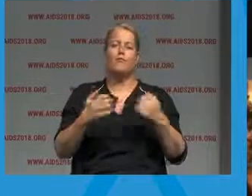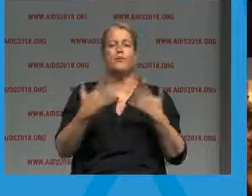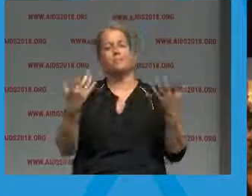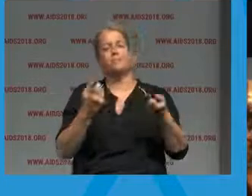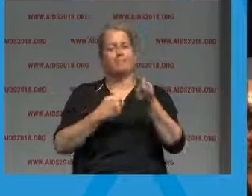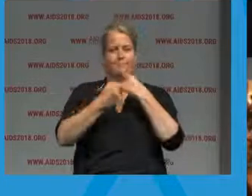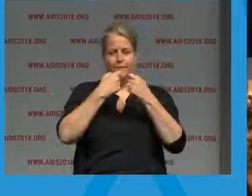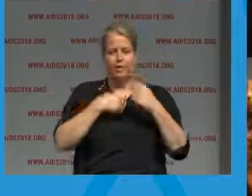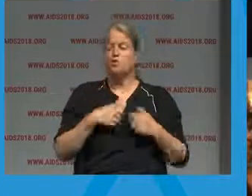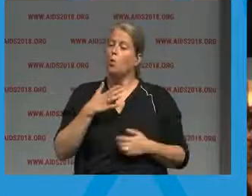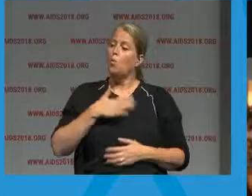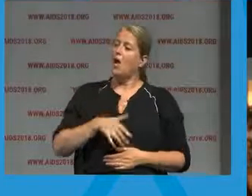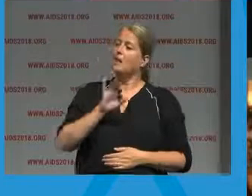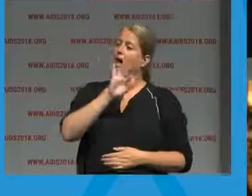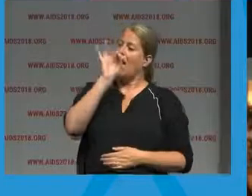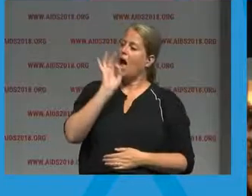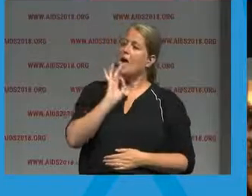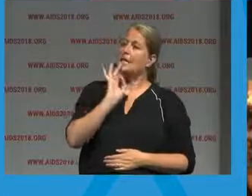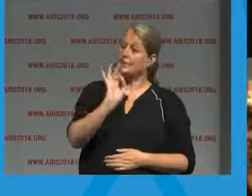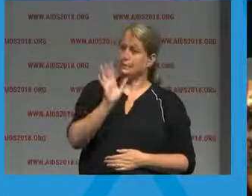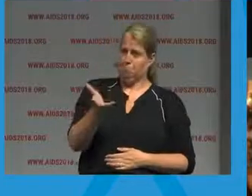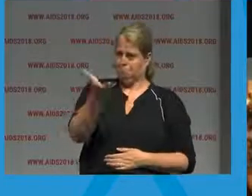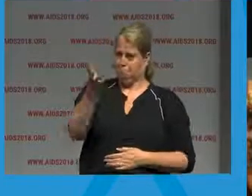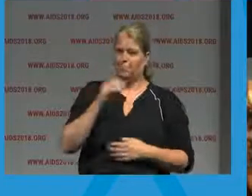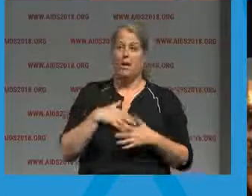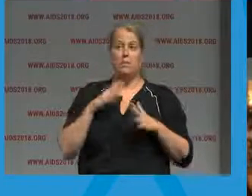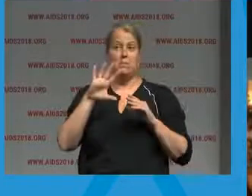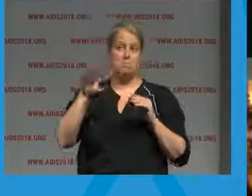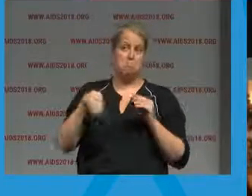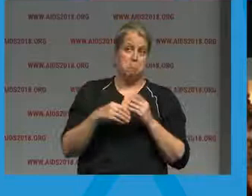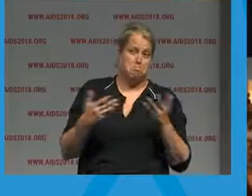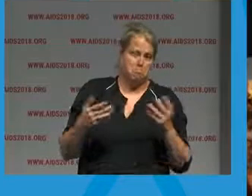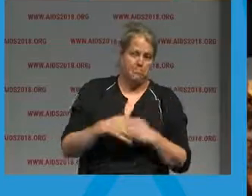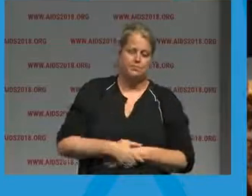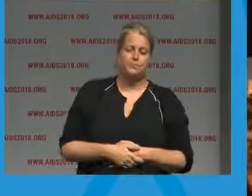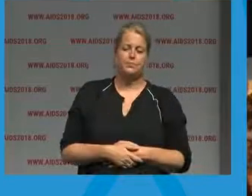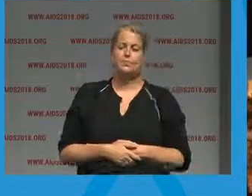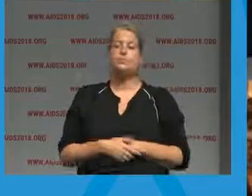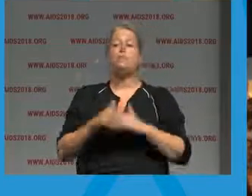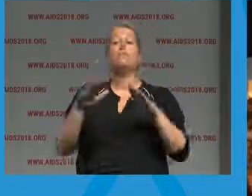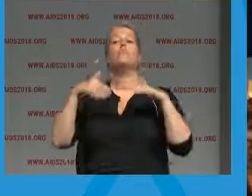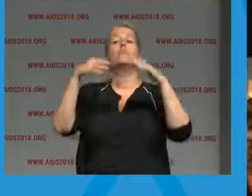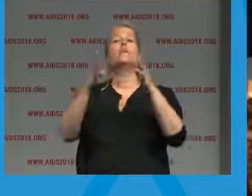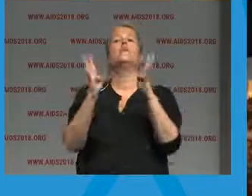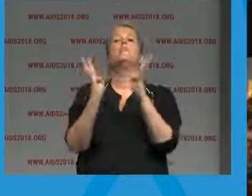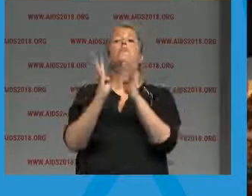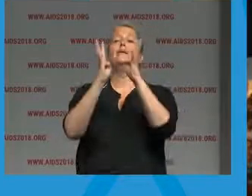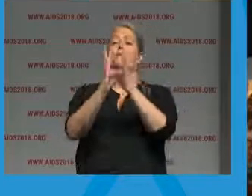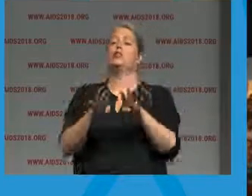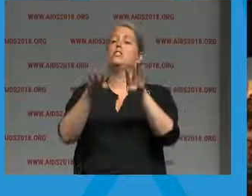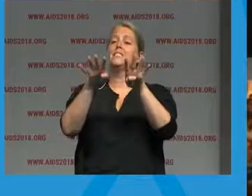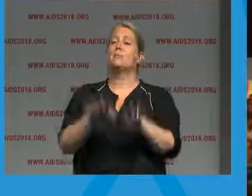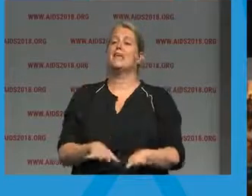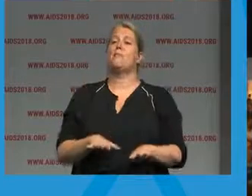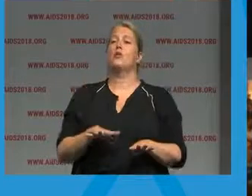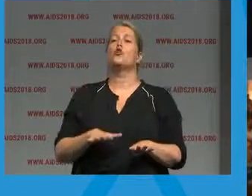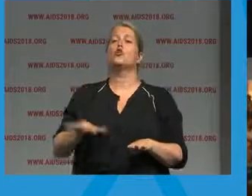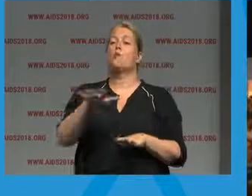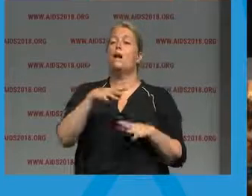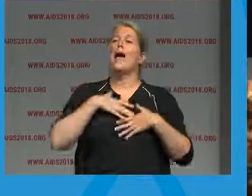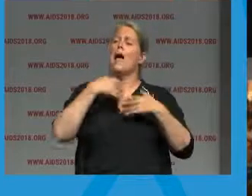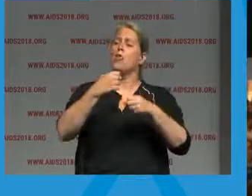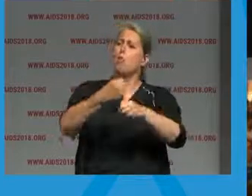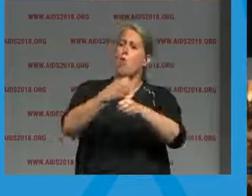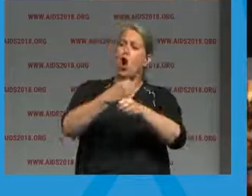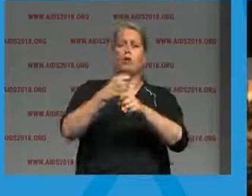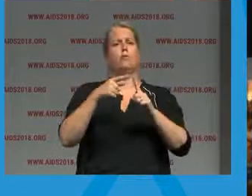ask if you could add to, or how we could add to, the meeting in September to talk about health workforce safety. I know